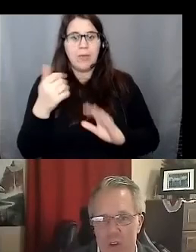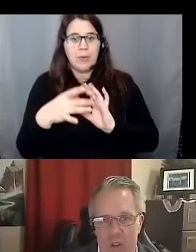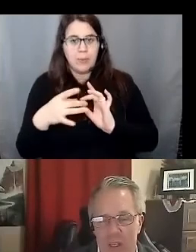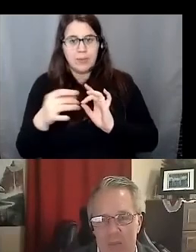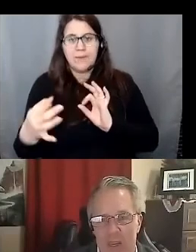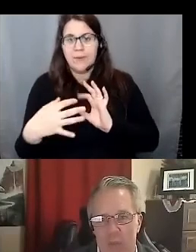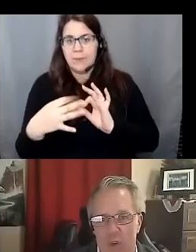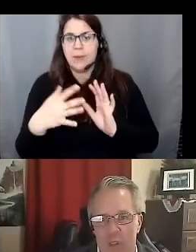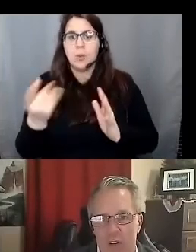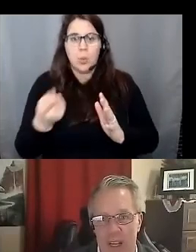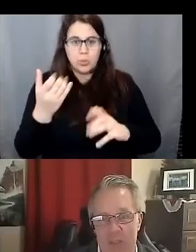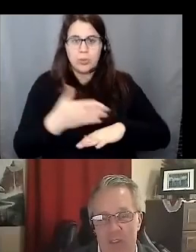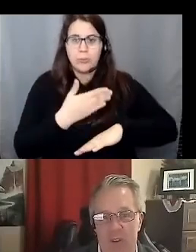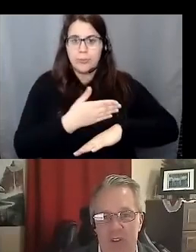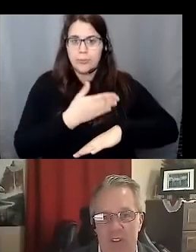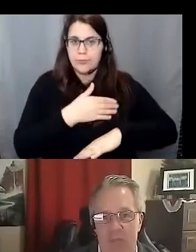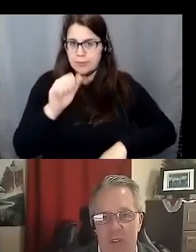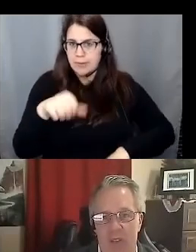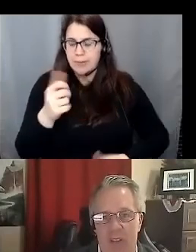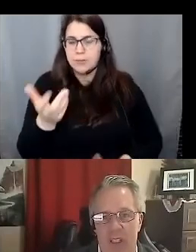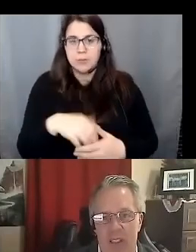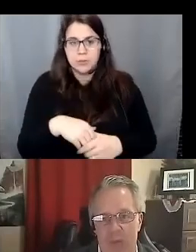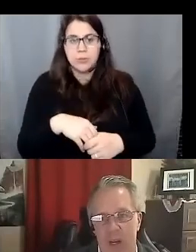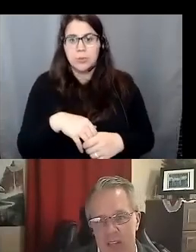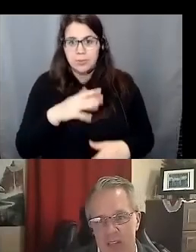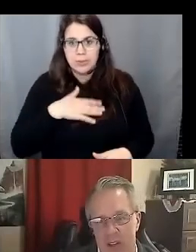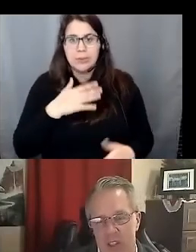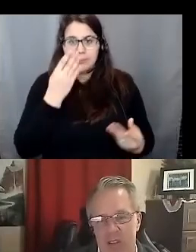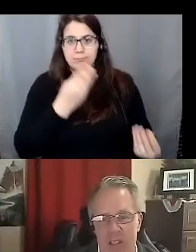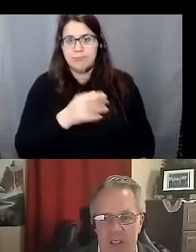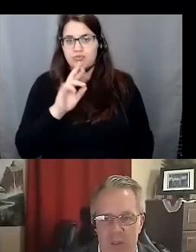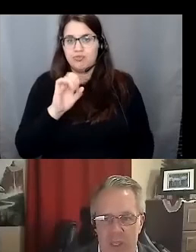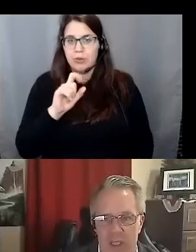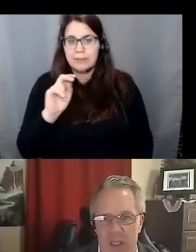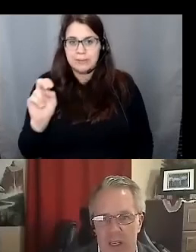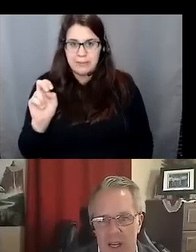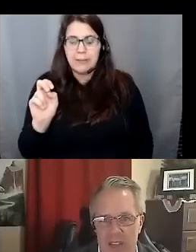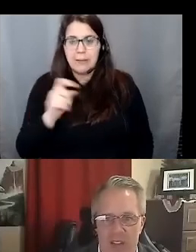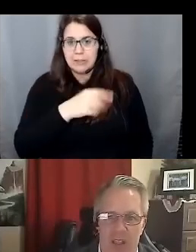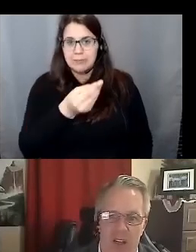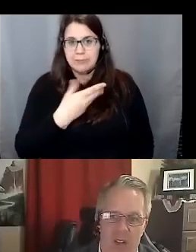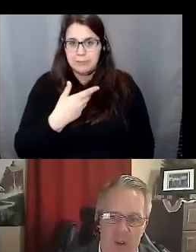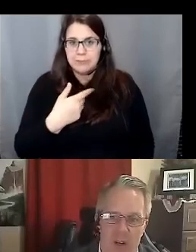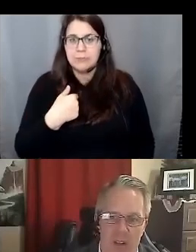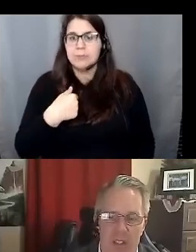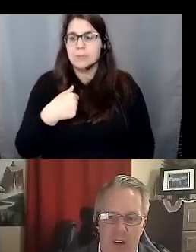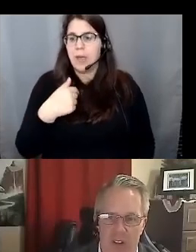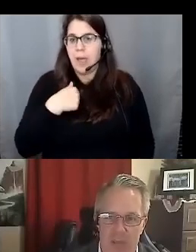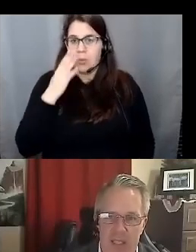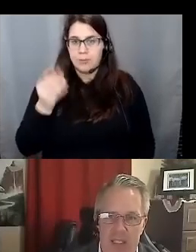we're always looking to make improvements or enhancements to our system. So definitely let Roxanne know. She can send that on to me. I can send that on to